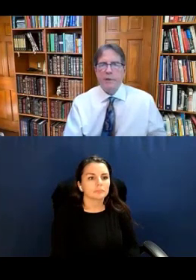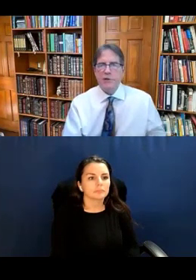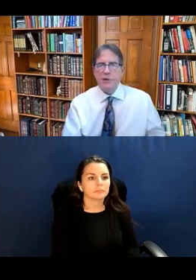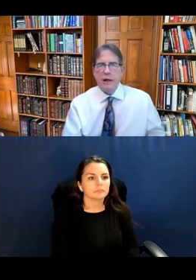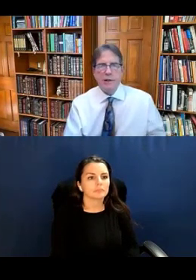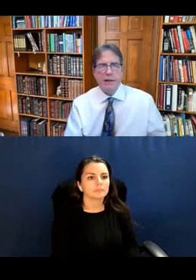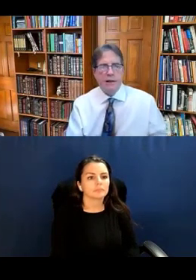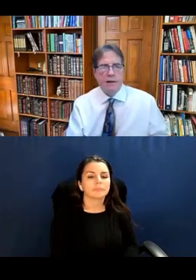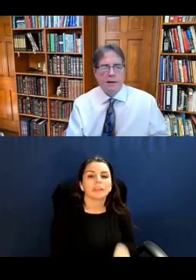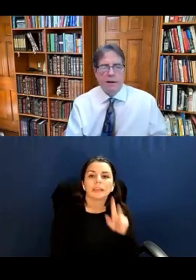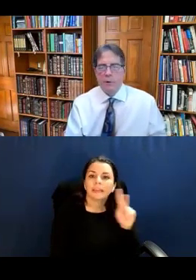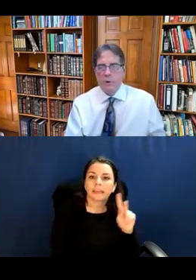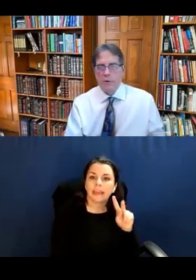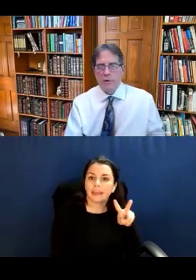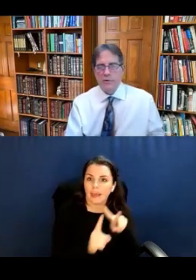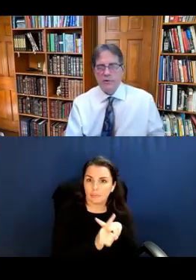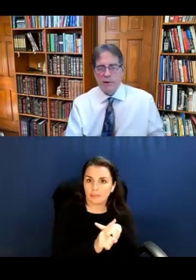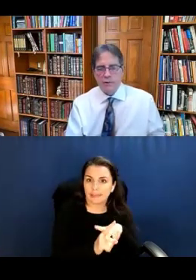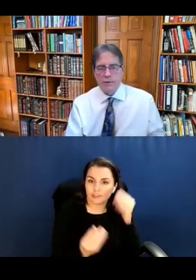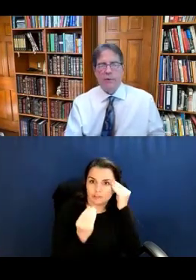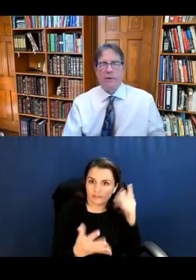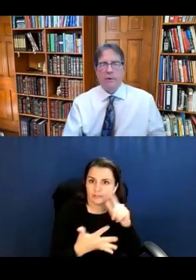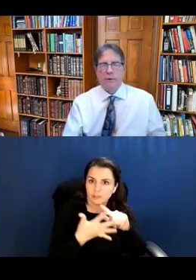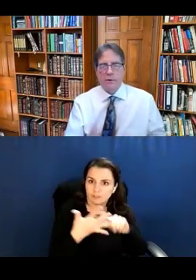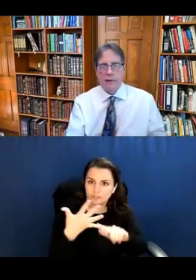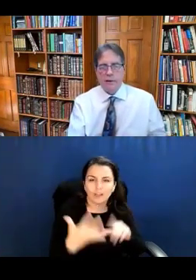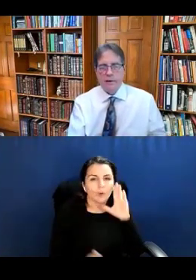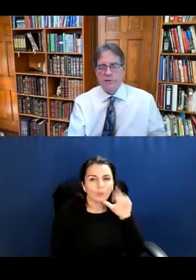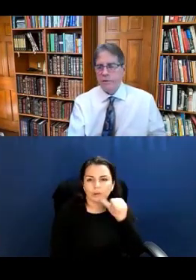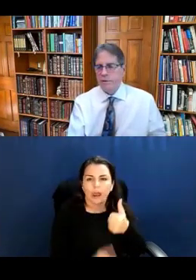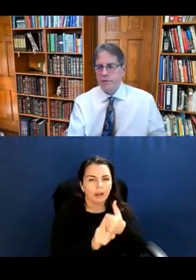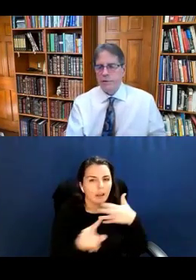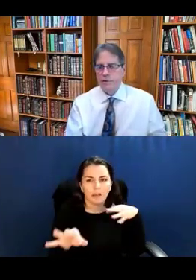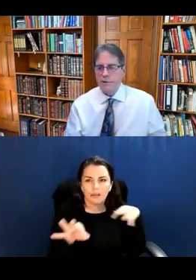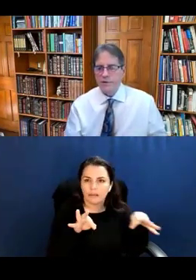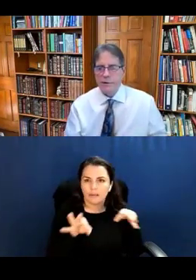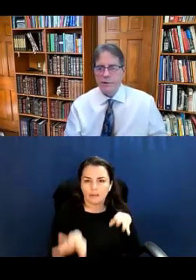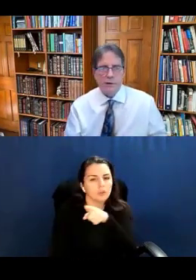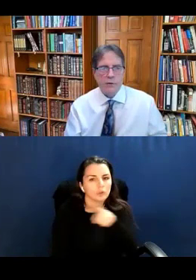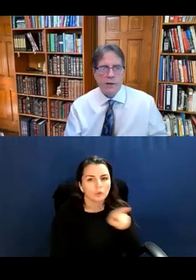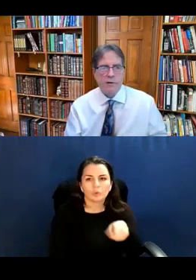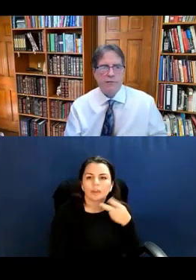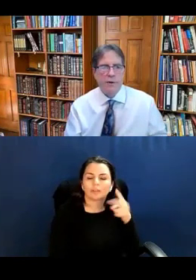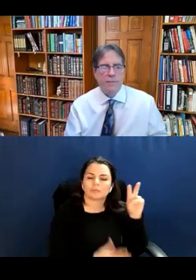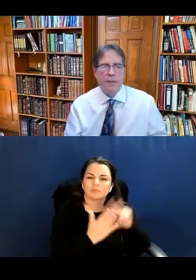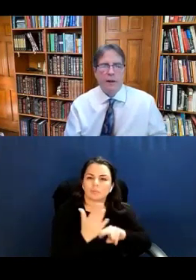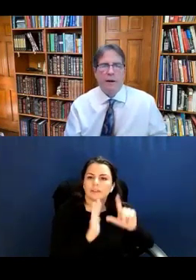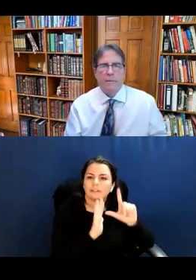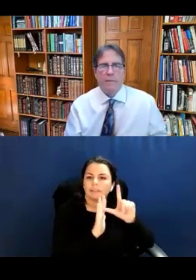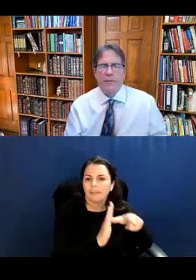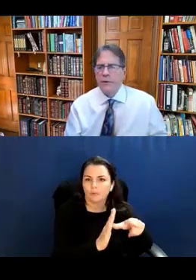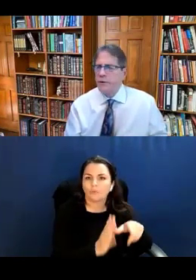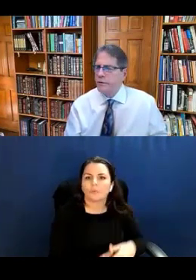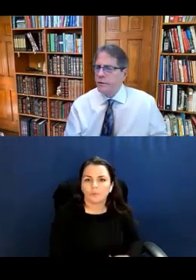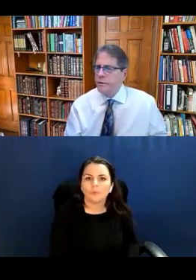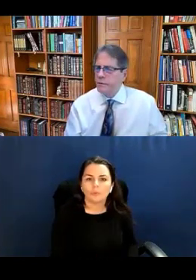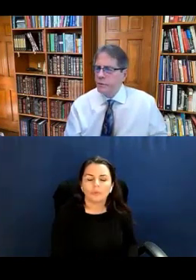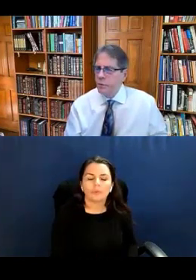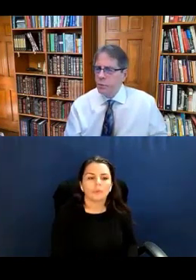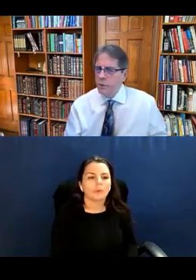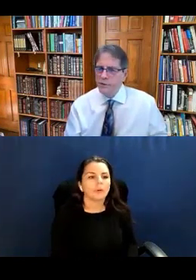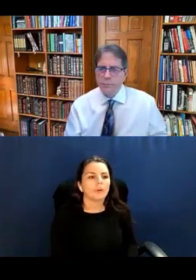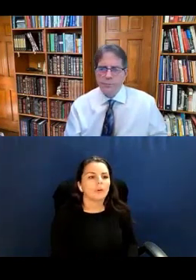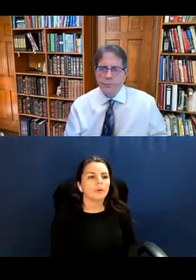K application content. I won't go into this either. You can look at it at your leisure in the slide set that you have.